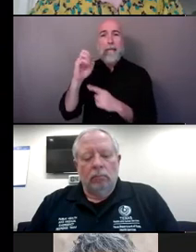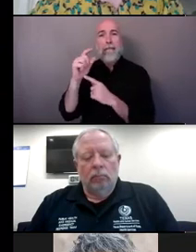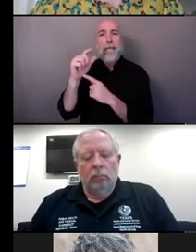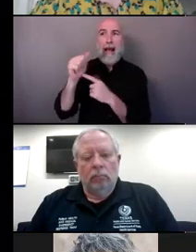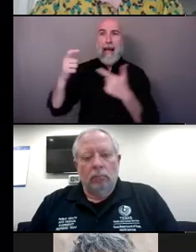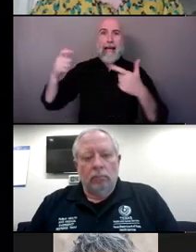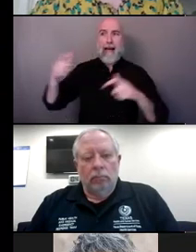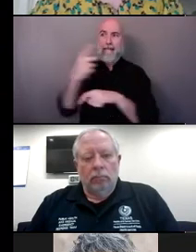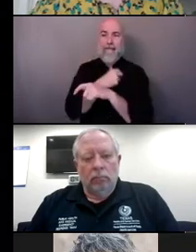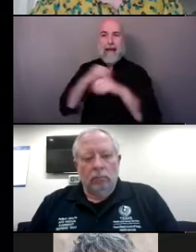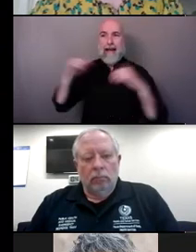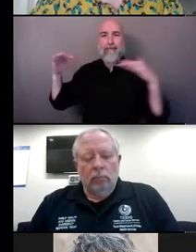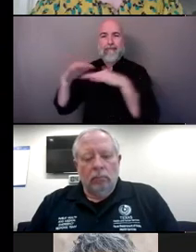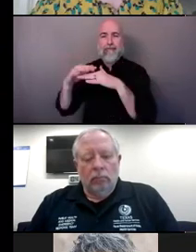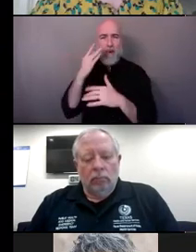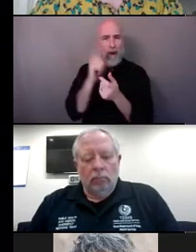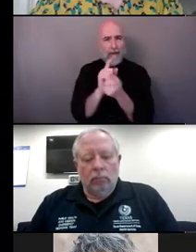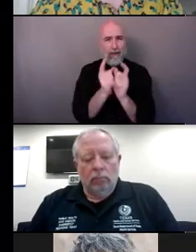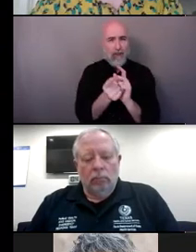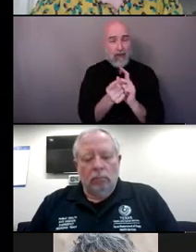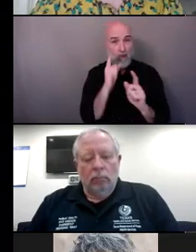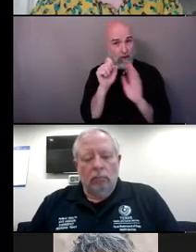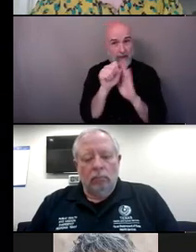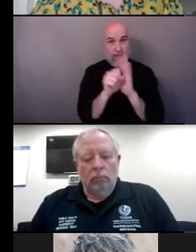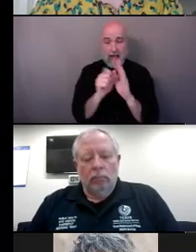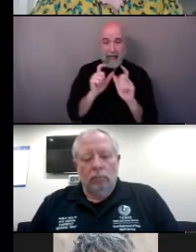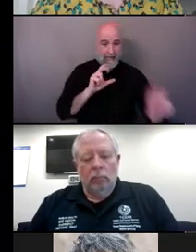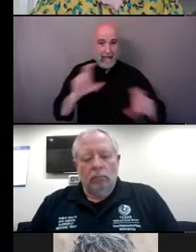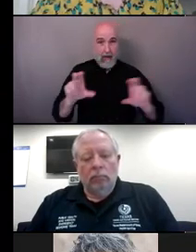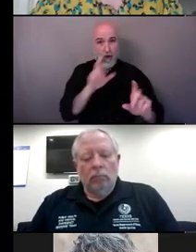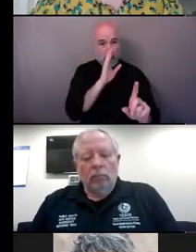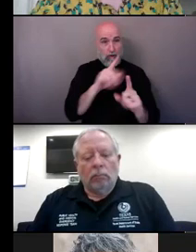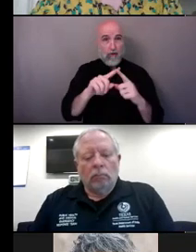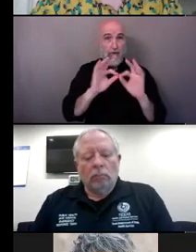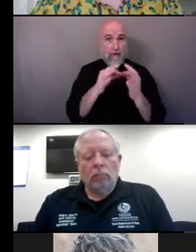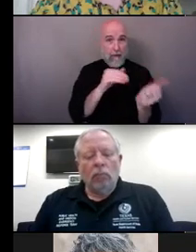this change? Does the state plan to give any more doses directly to family doctors?